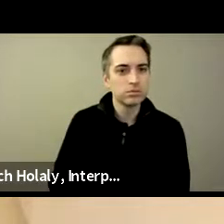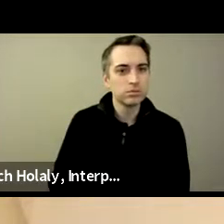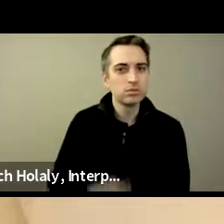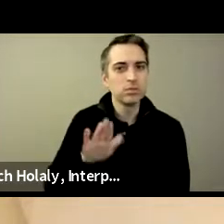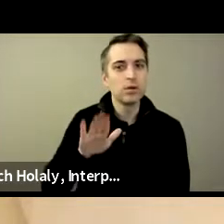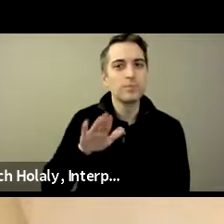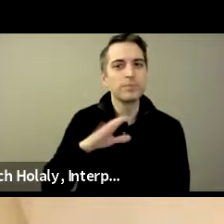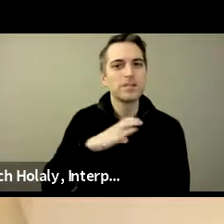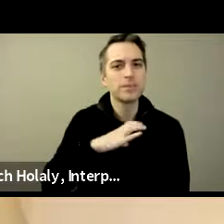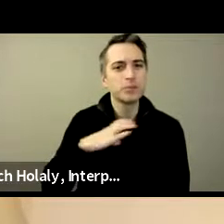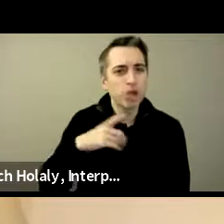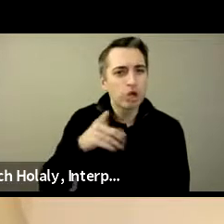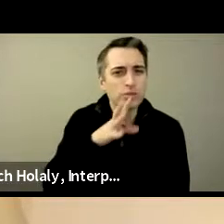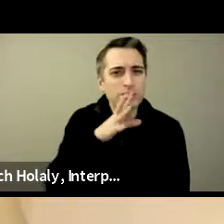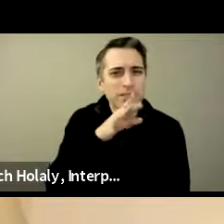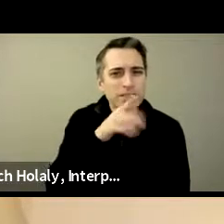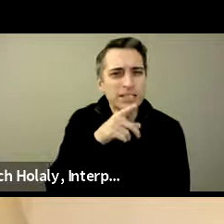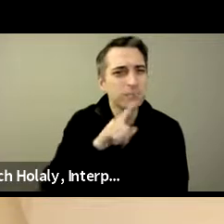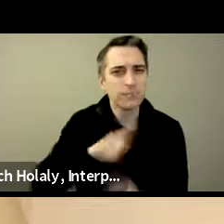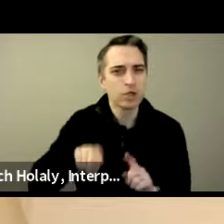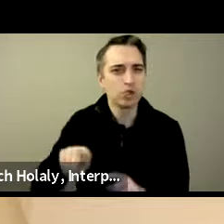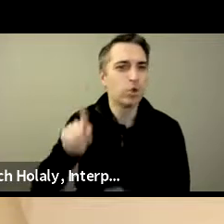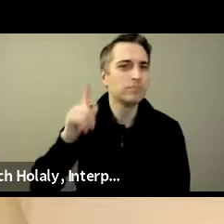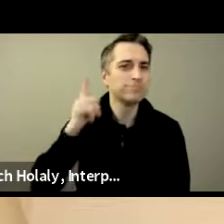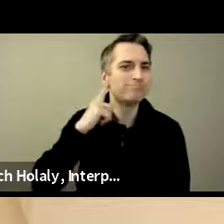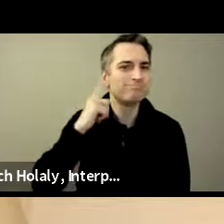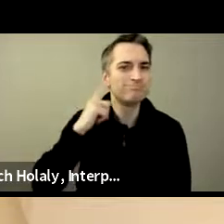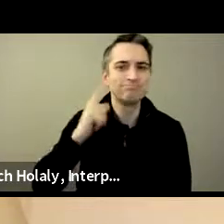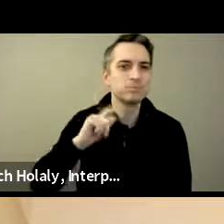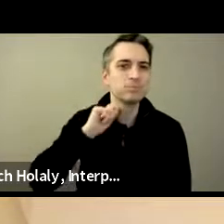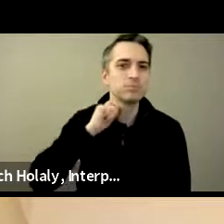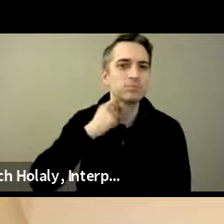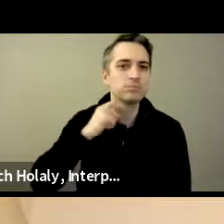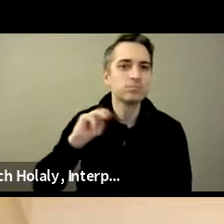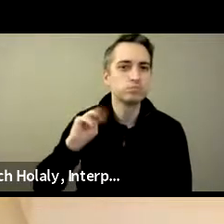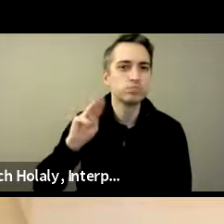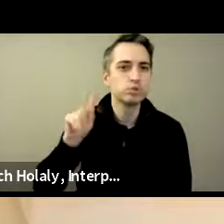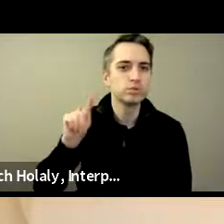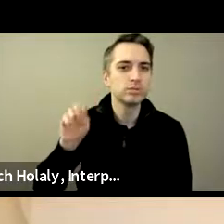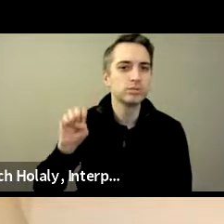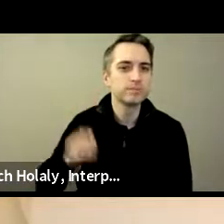Commissioner Corvo, I'm not sure if you're speaking or not, but you're still muted.